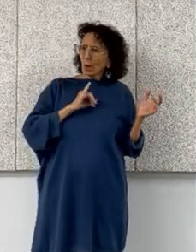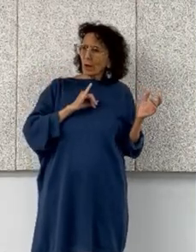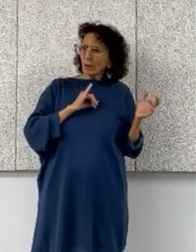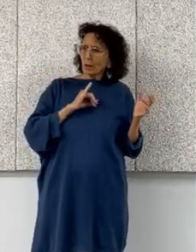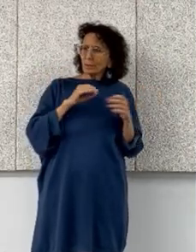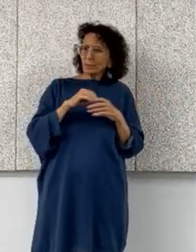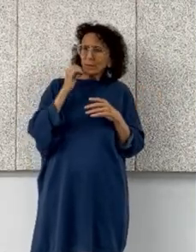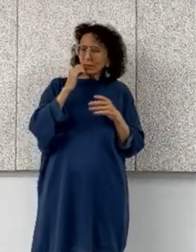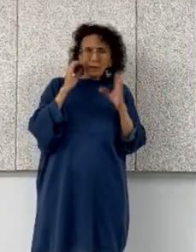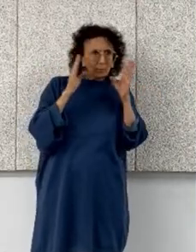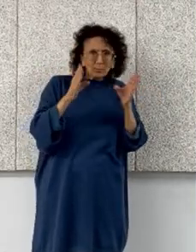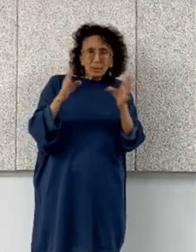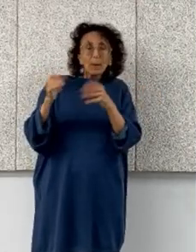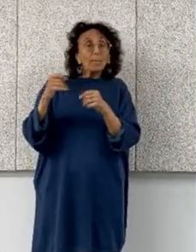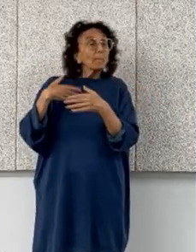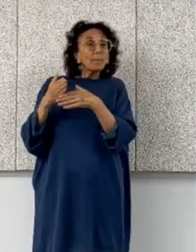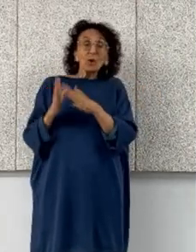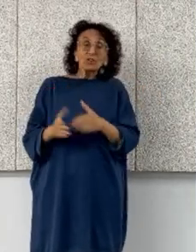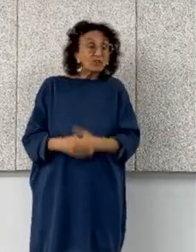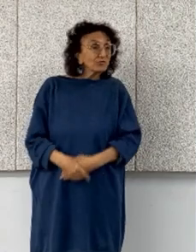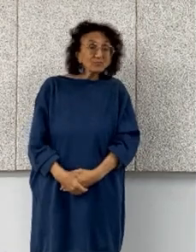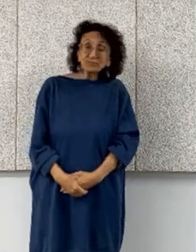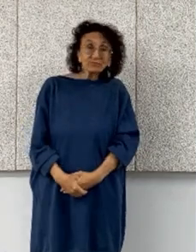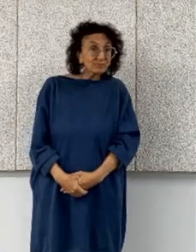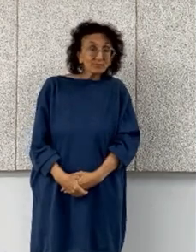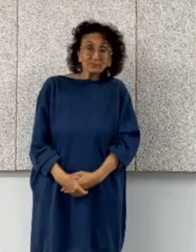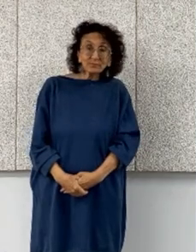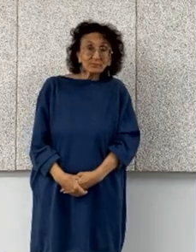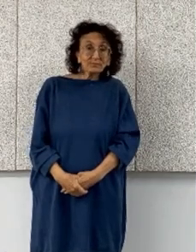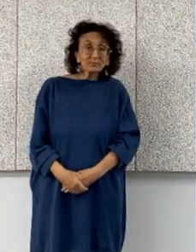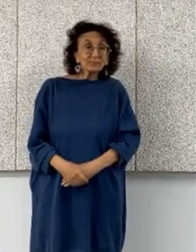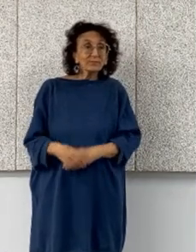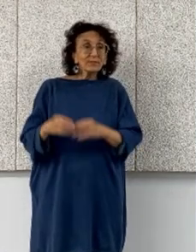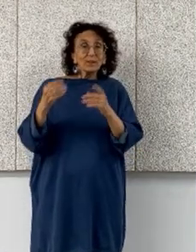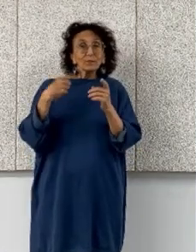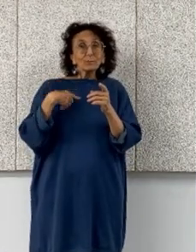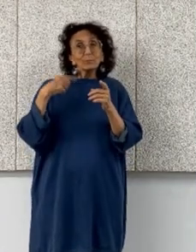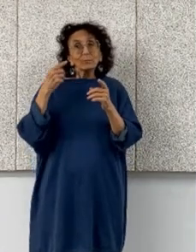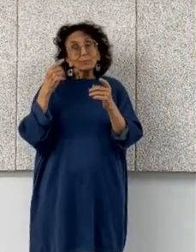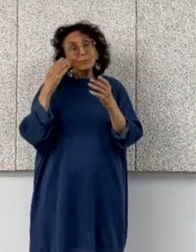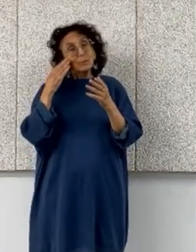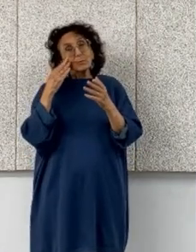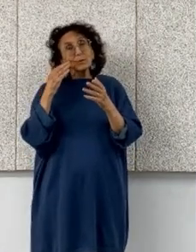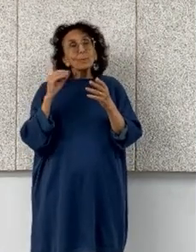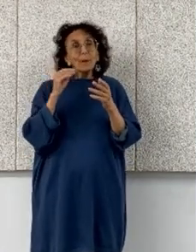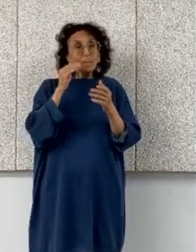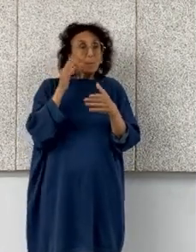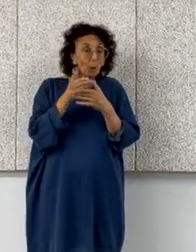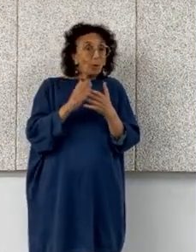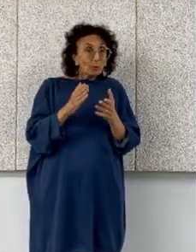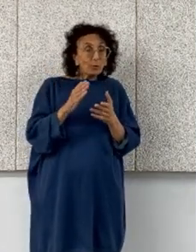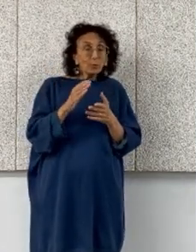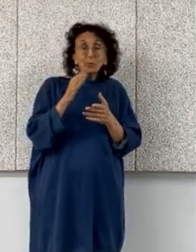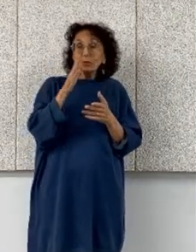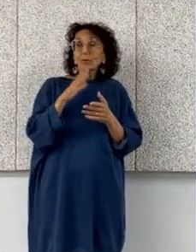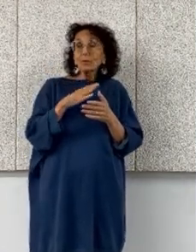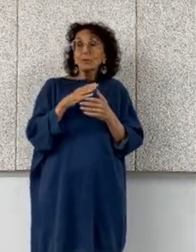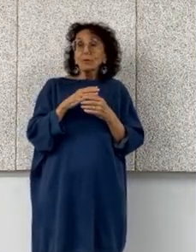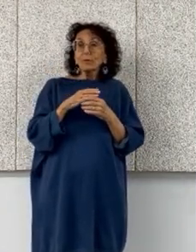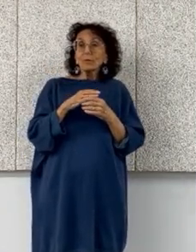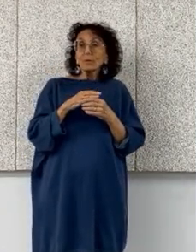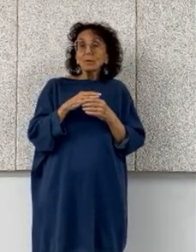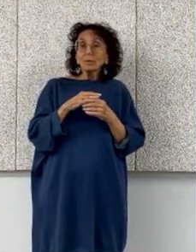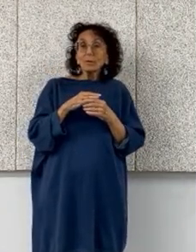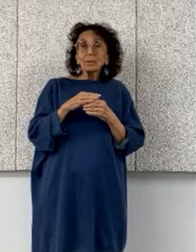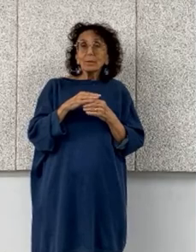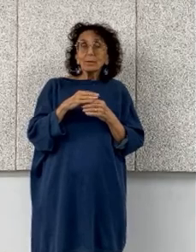day-to-day. My partner is certainly, she will never know about any of this, but she is sort of